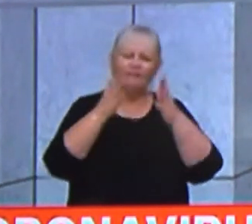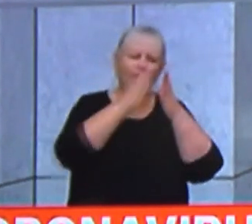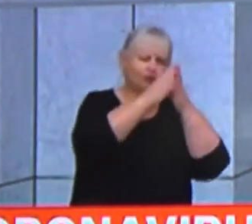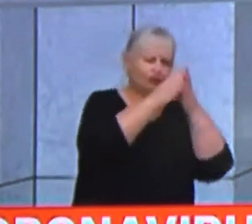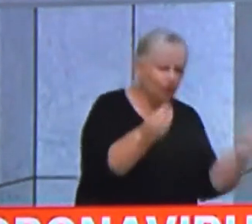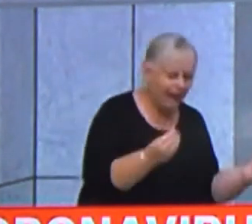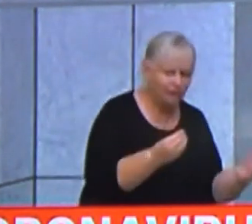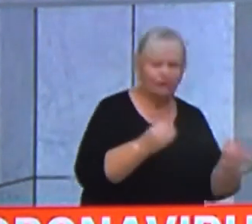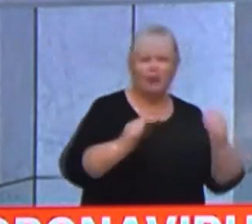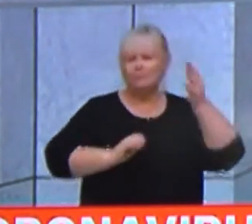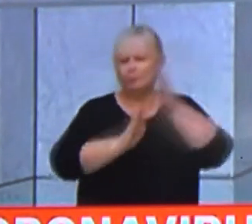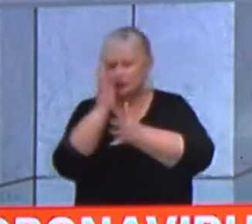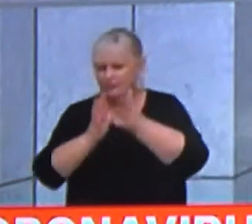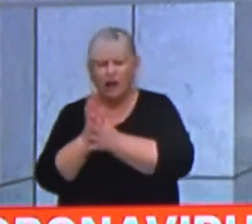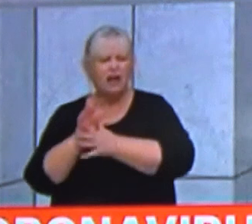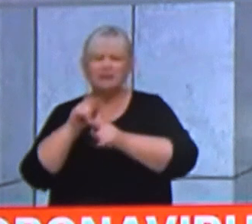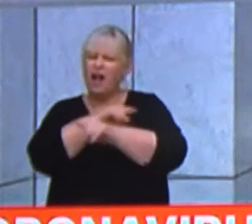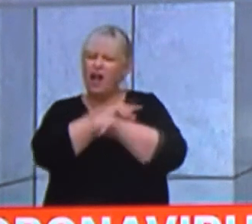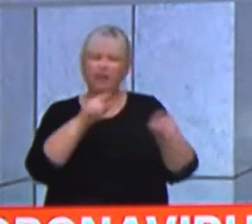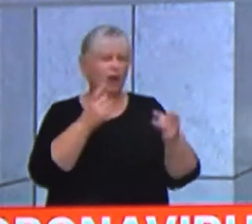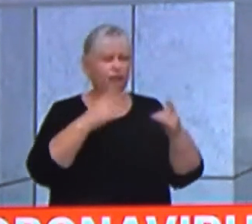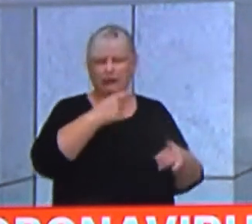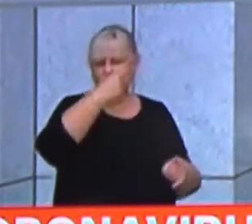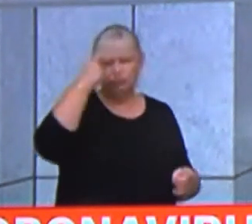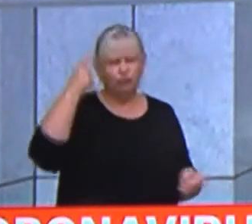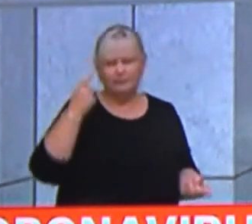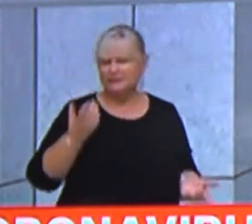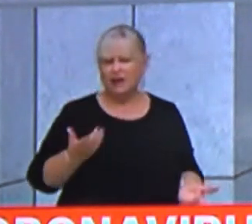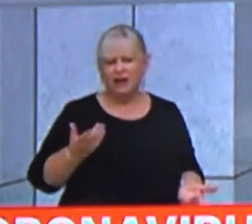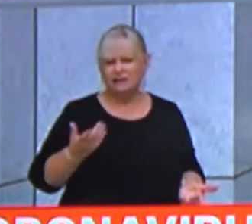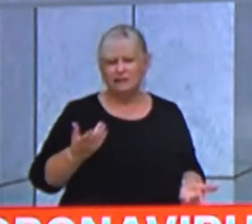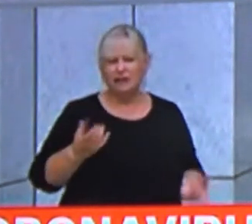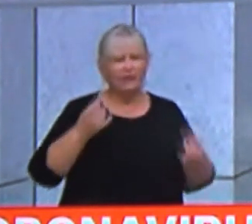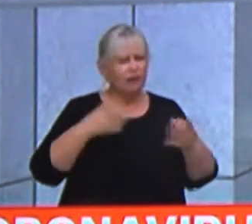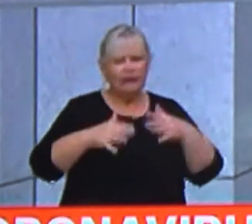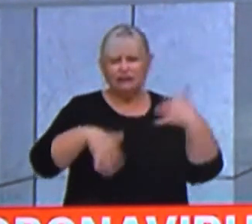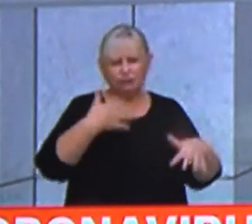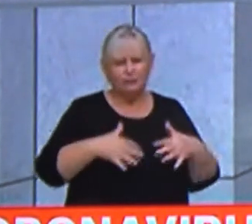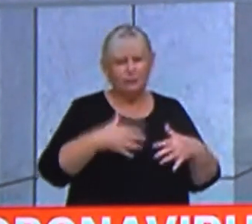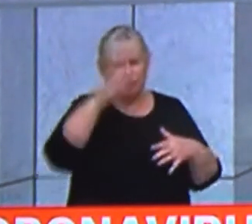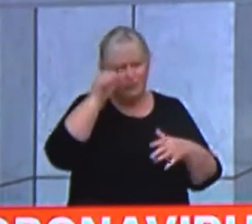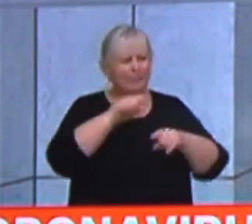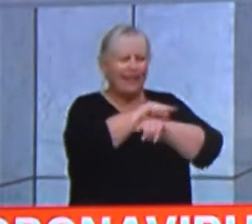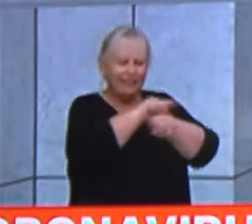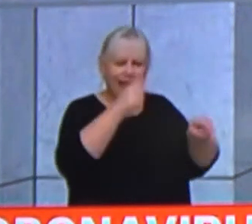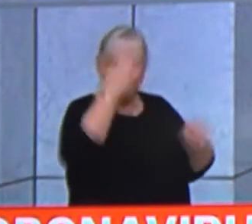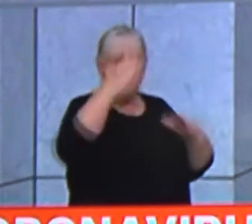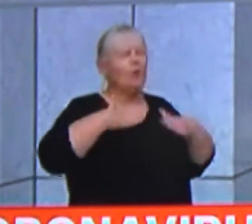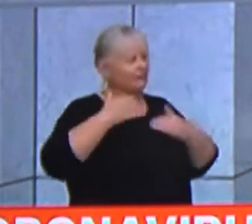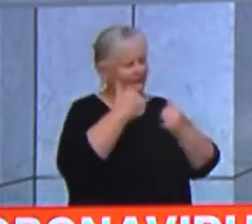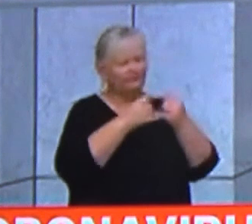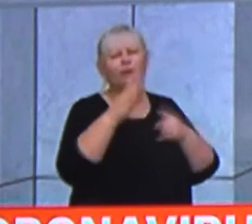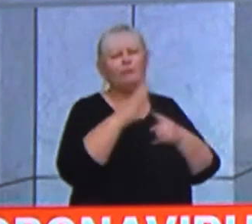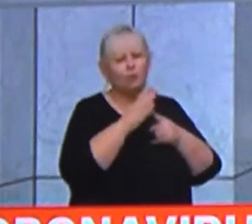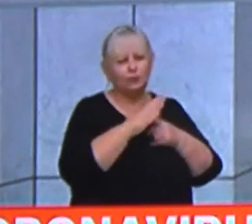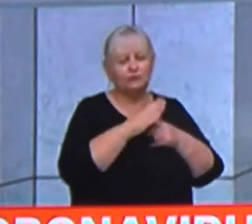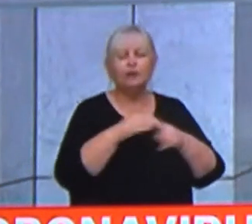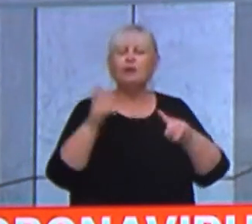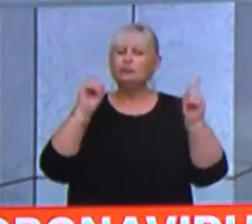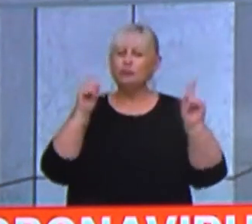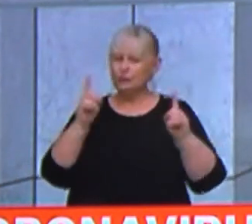and the vulnerable, and then an information campaign which begins this evening to assist with that. But that then brings